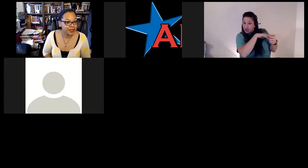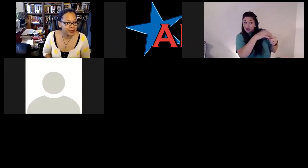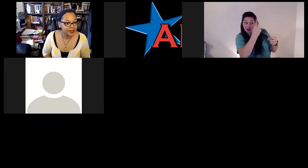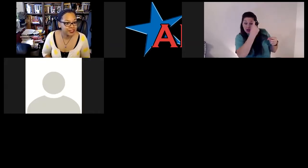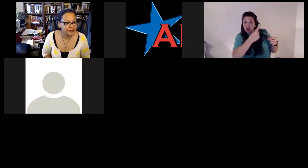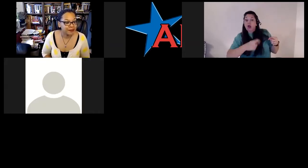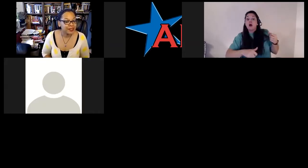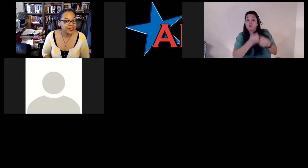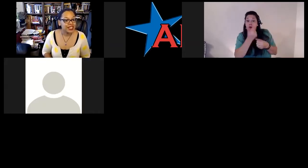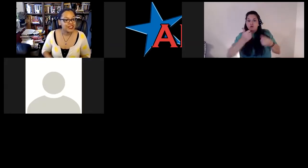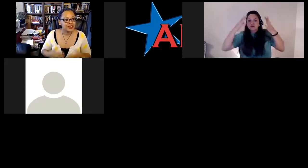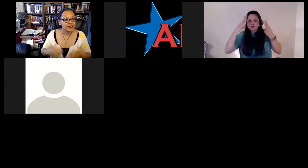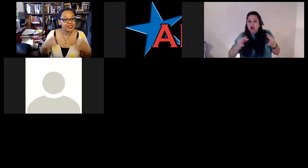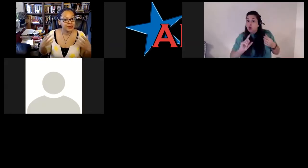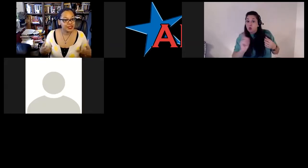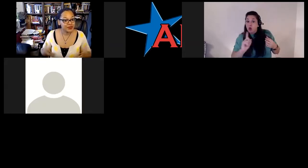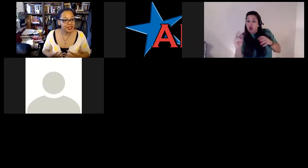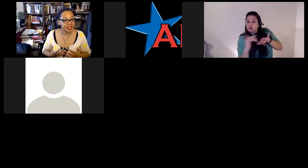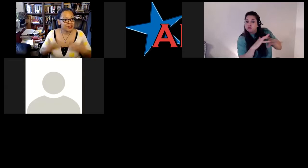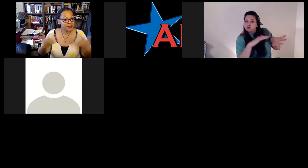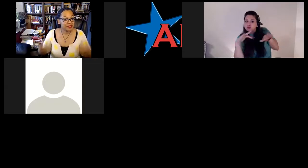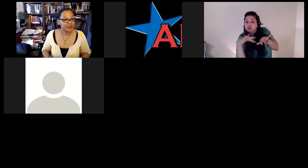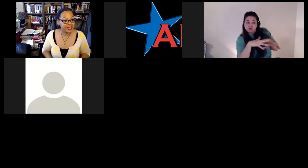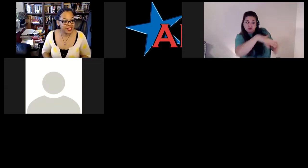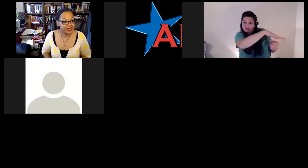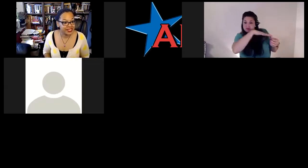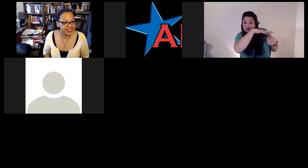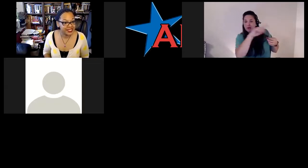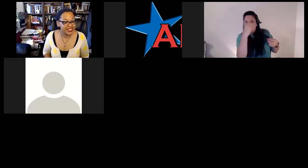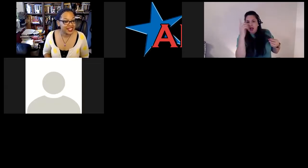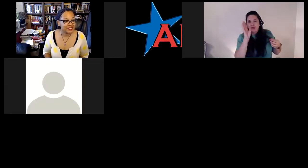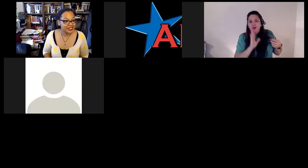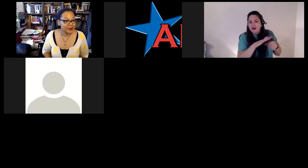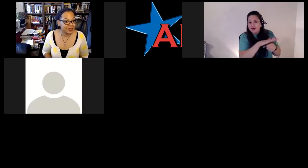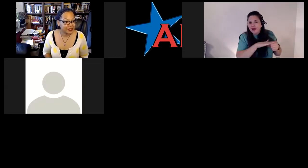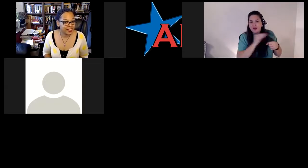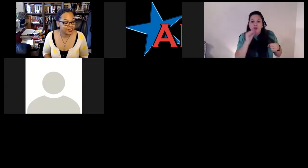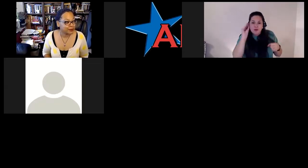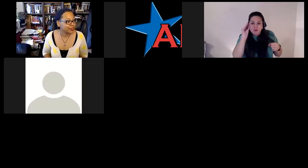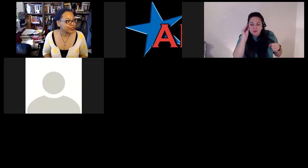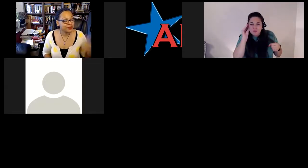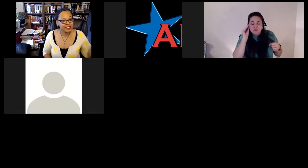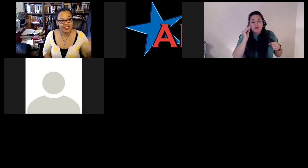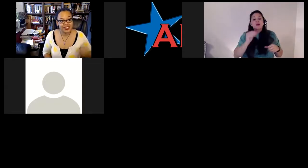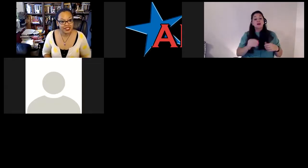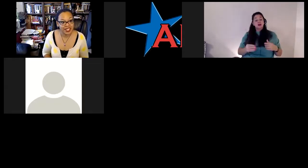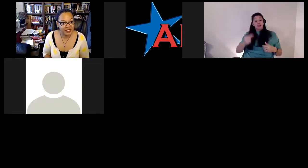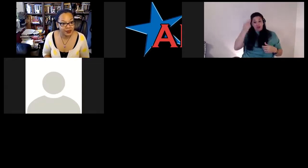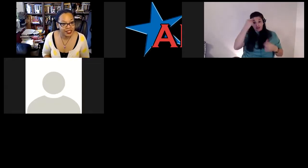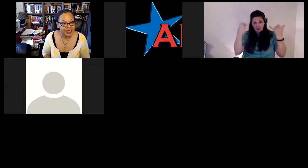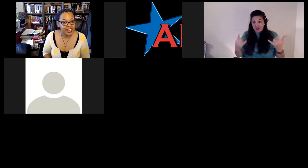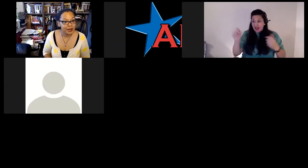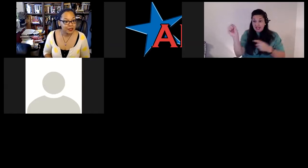brown neighborhoods. And so similar to what I'm experiencing right now in Seattle with the wildfire smoke, and everyone is stuck in their house